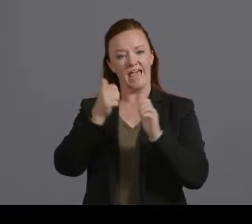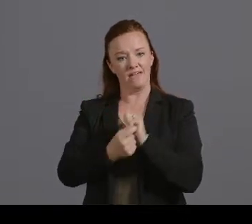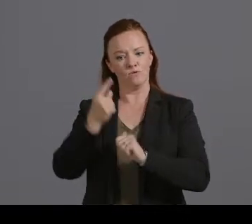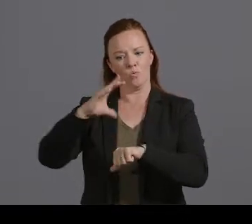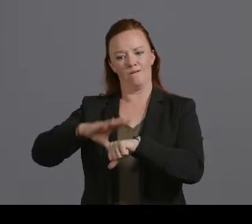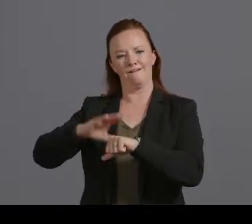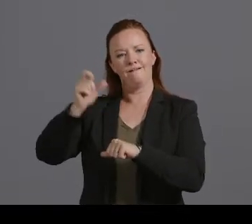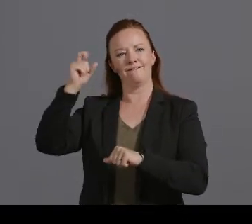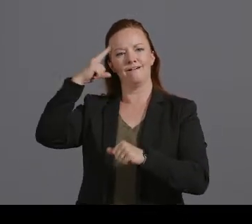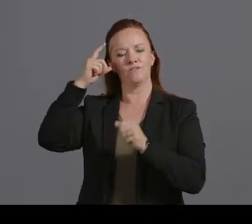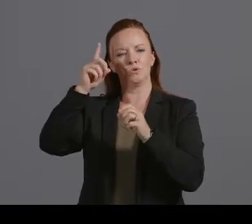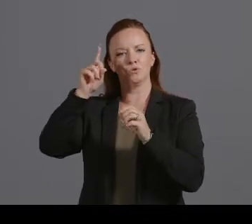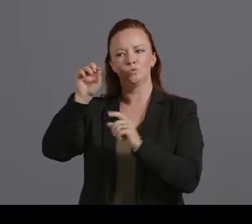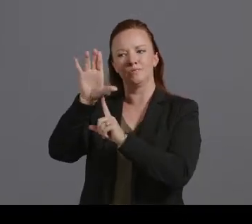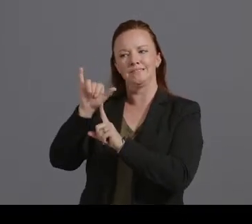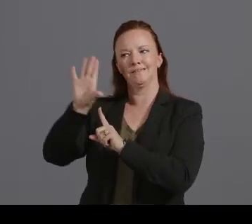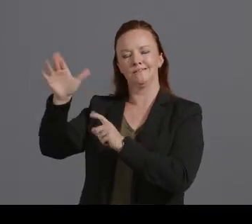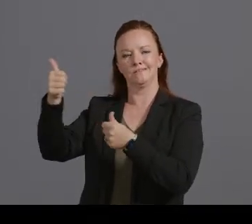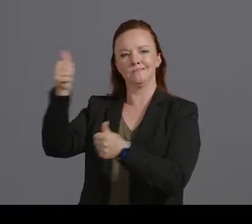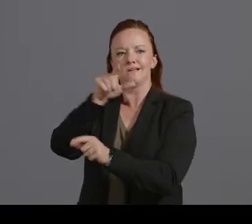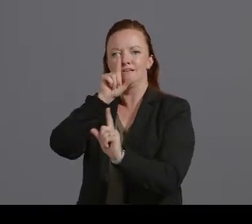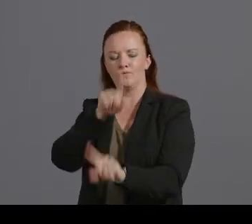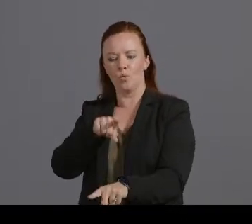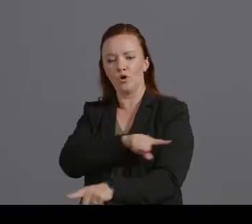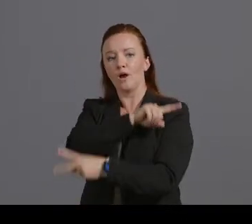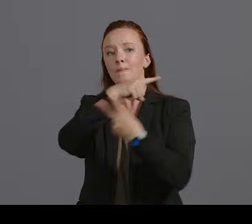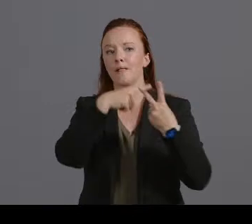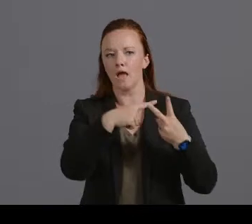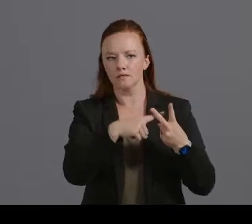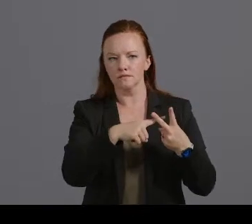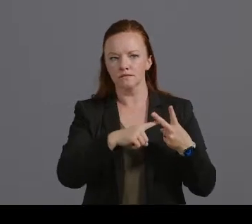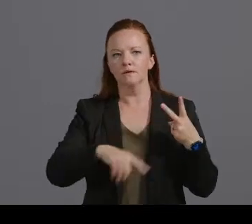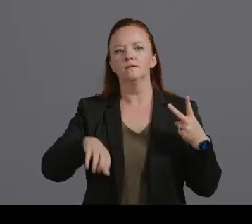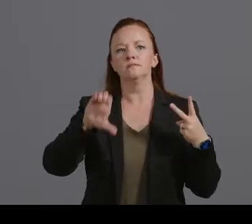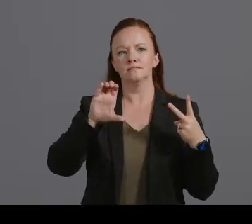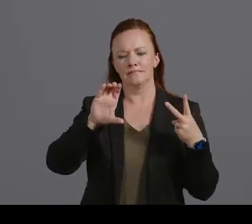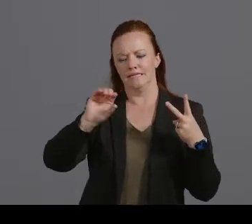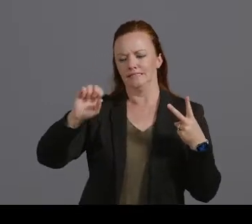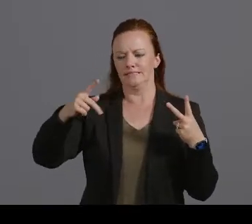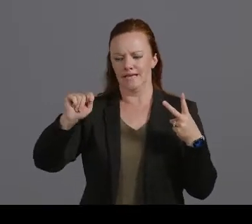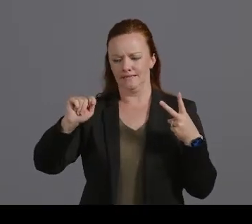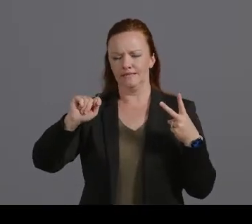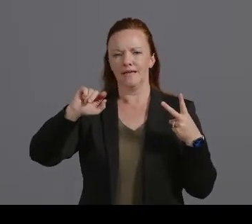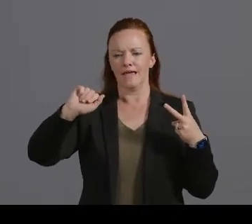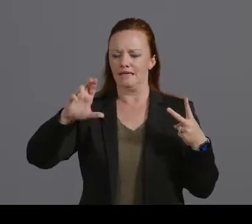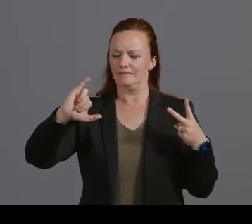Ducey's executive order, as well as those that were informed by CISA and ACIP.